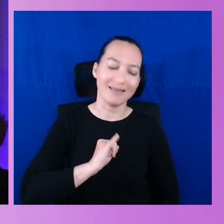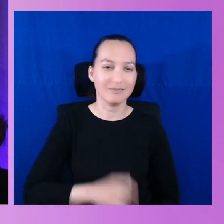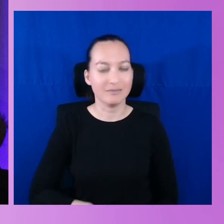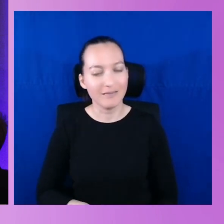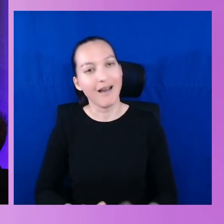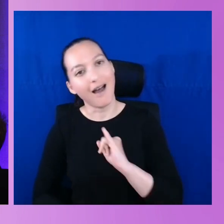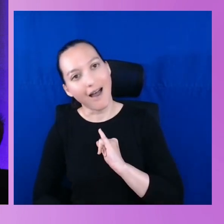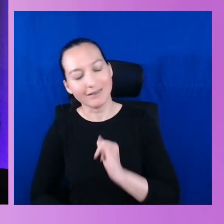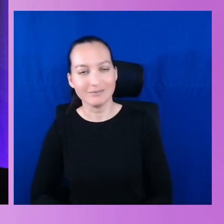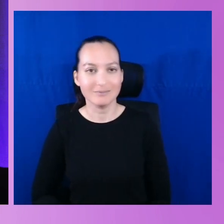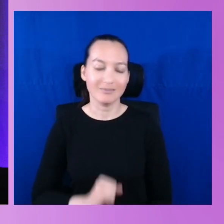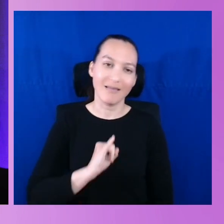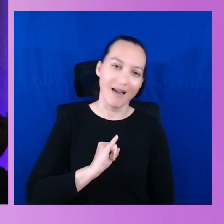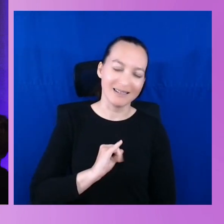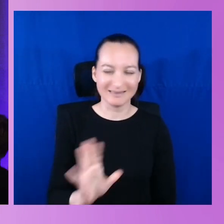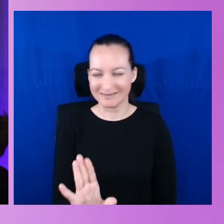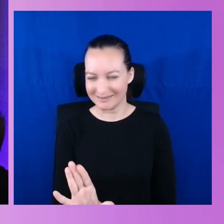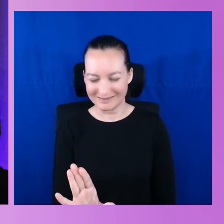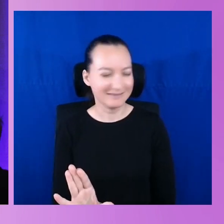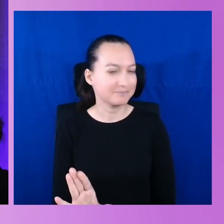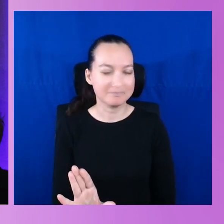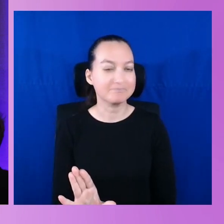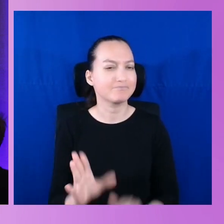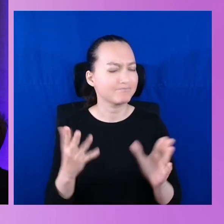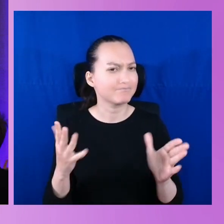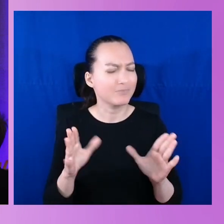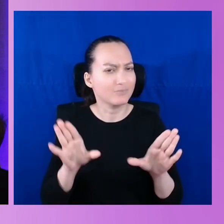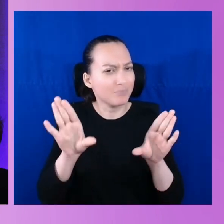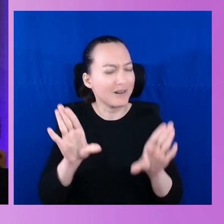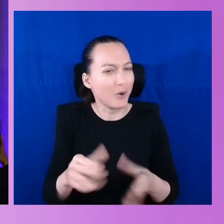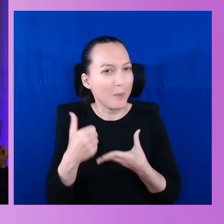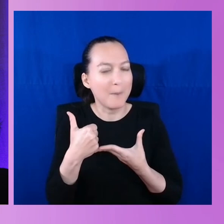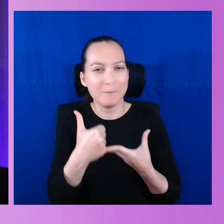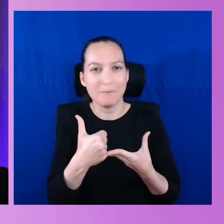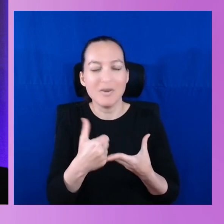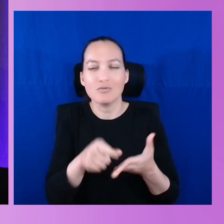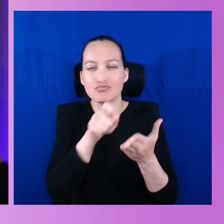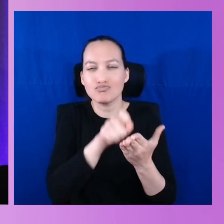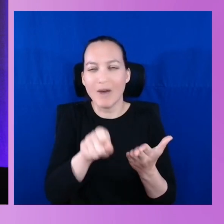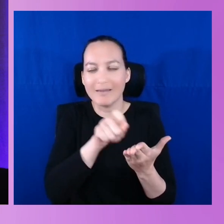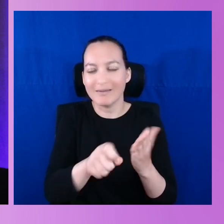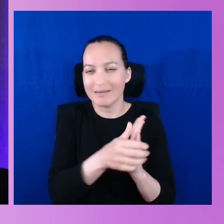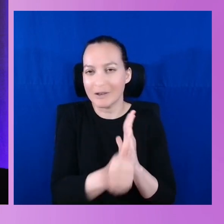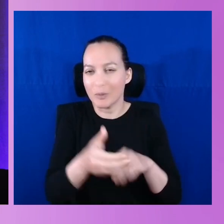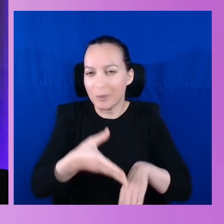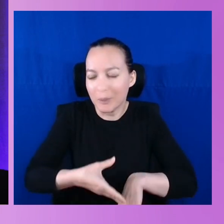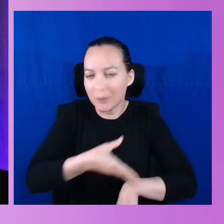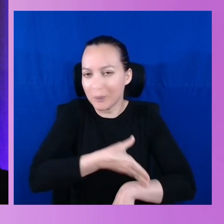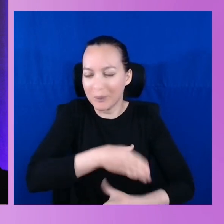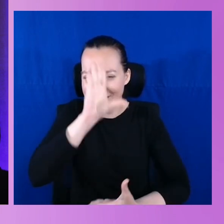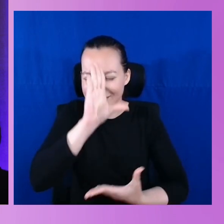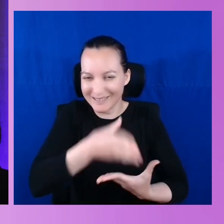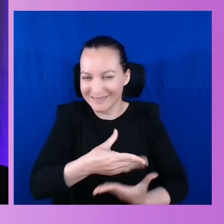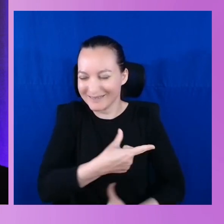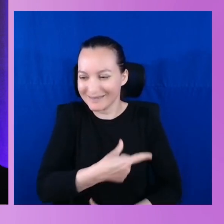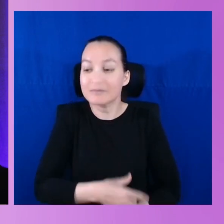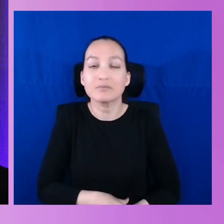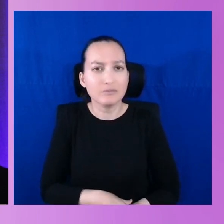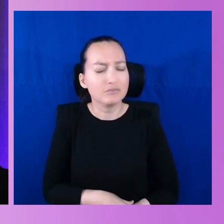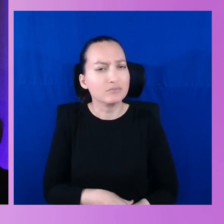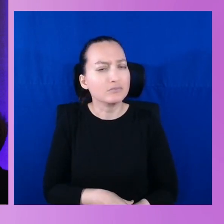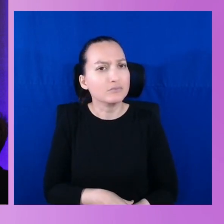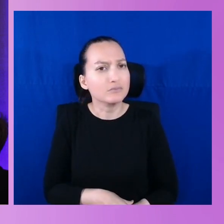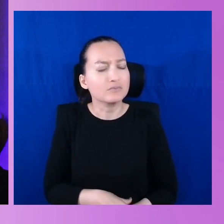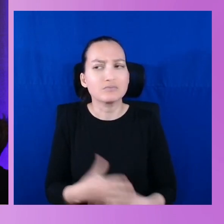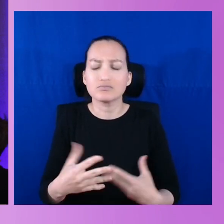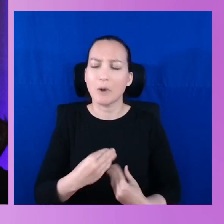single sentence. And she said it's just been amazing to help the writing capabilities for her son. And so it warms my